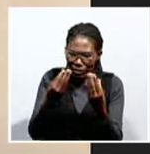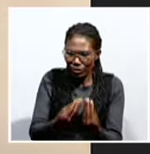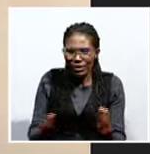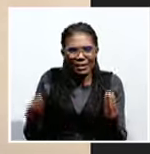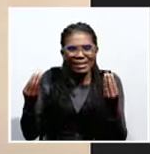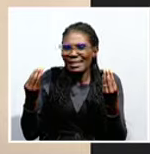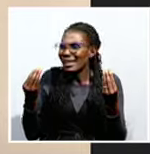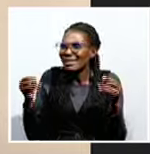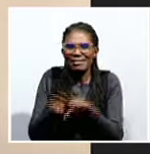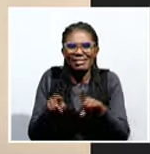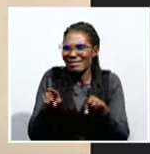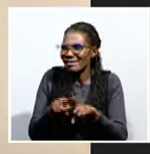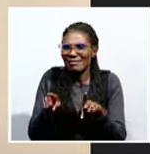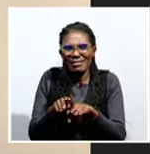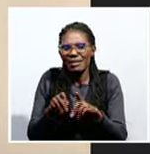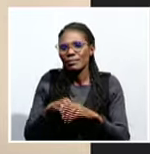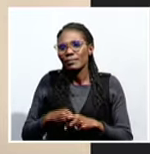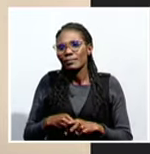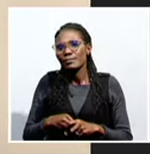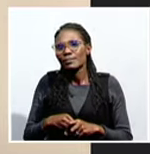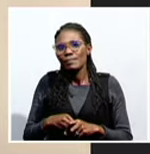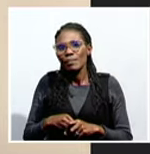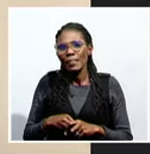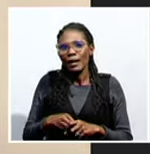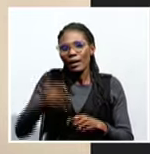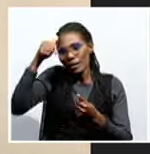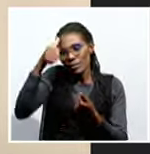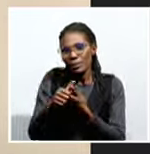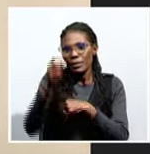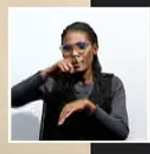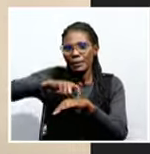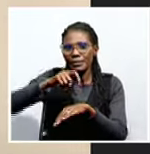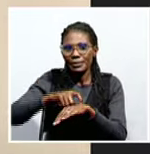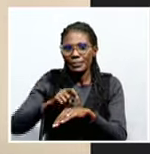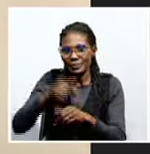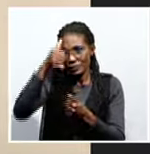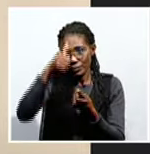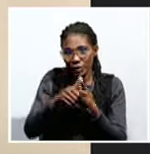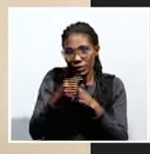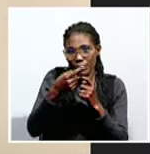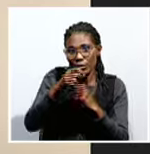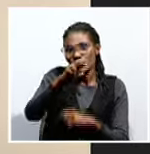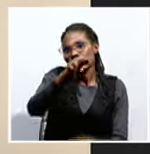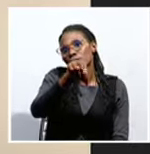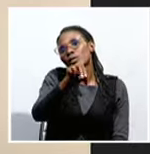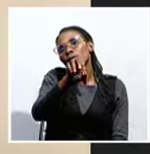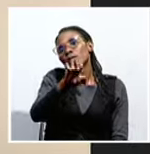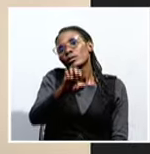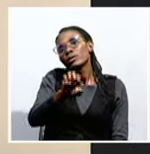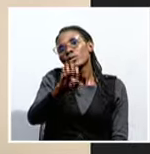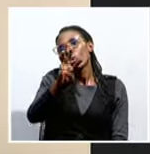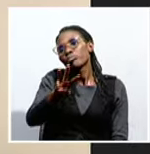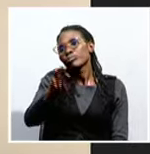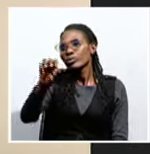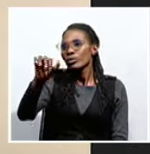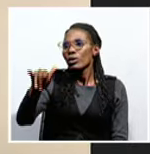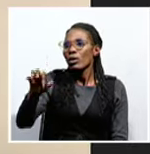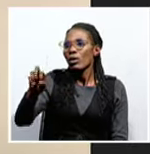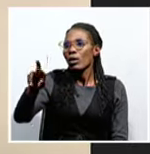he is. I remember when I came back from New York, because all my peers